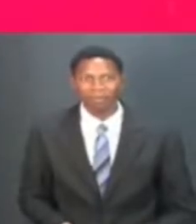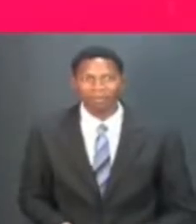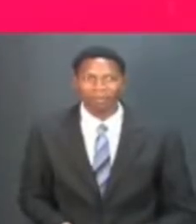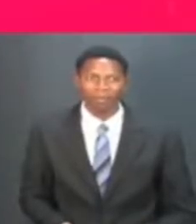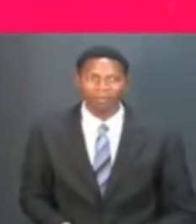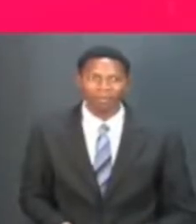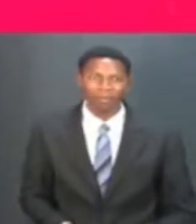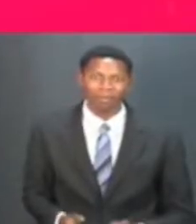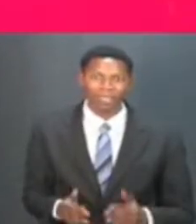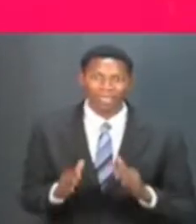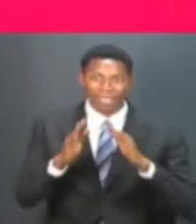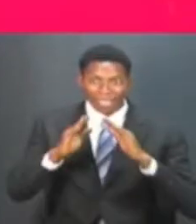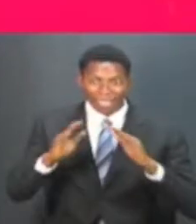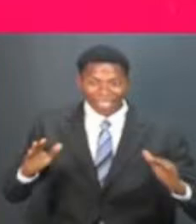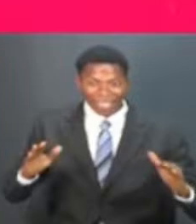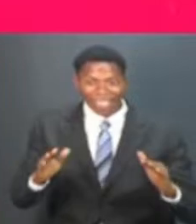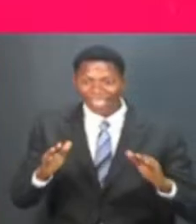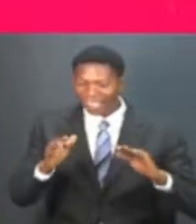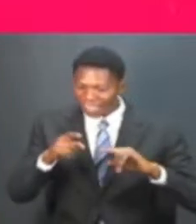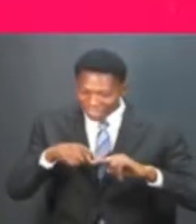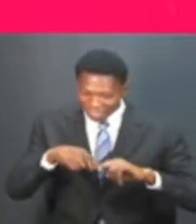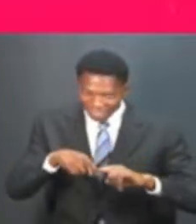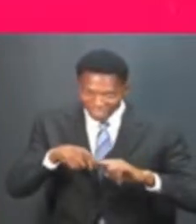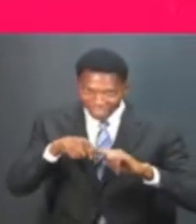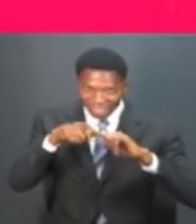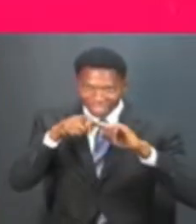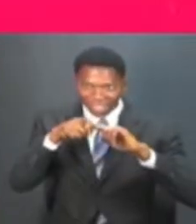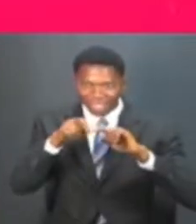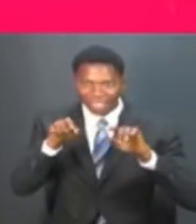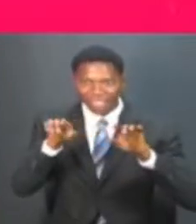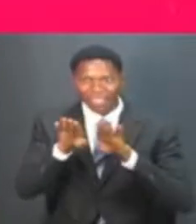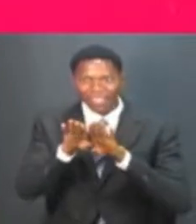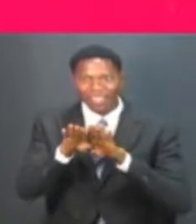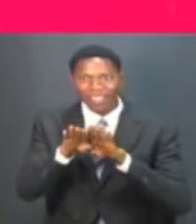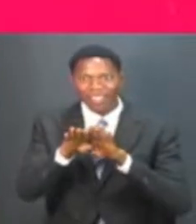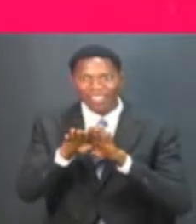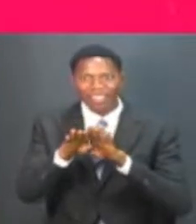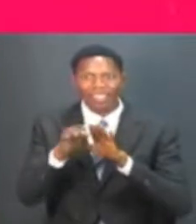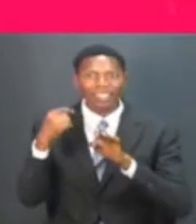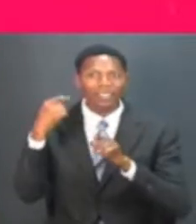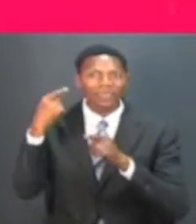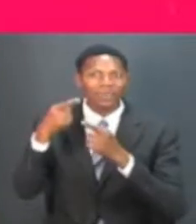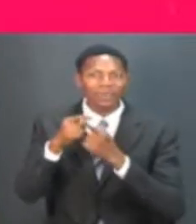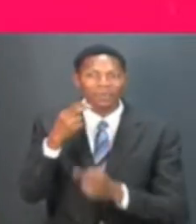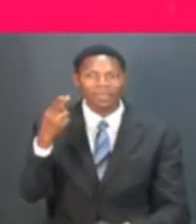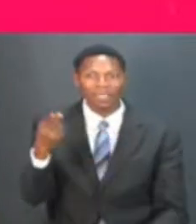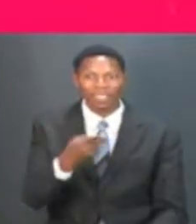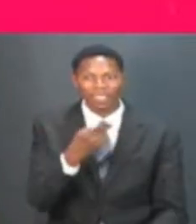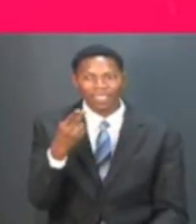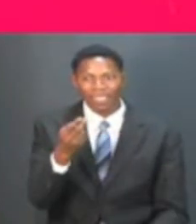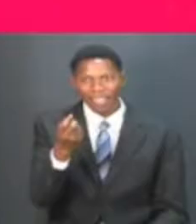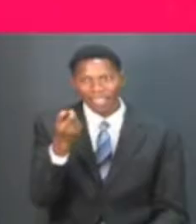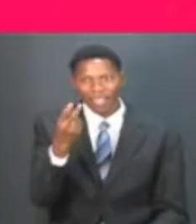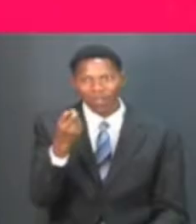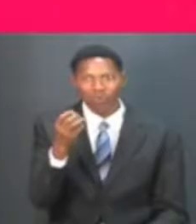The House is accordingly adjourned till Thursday, the 12th day of February,